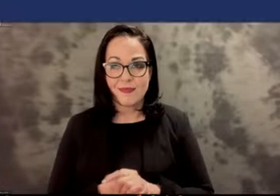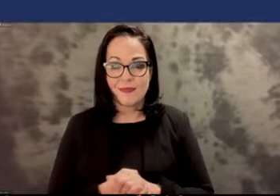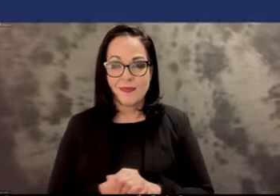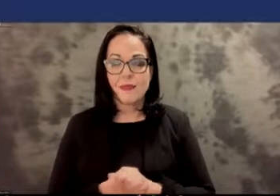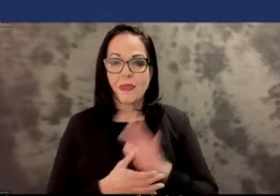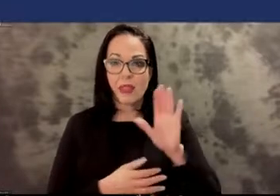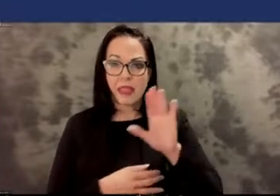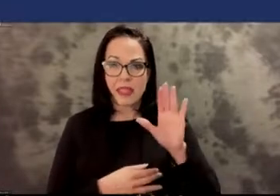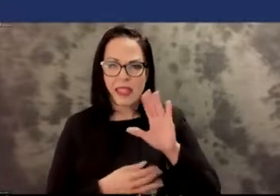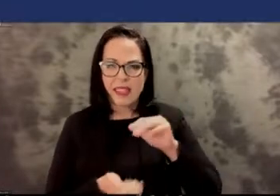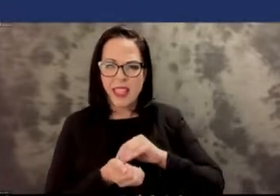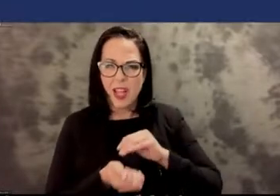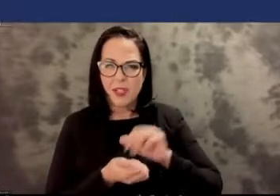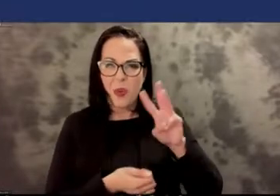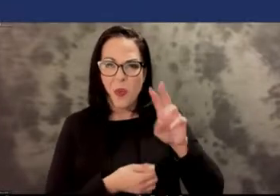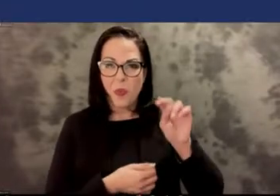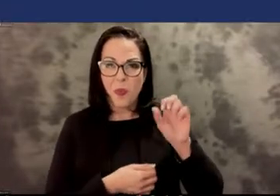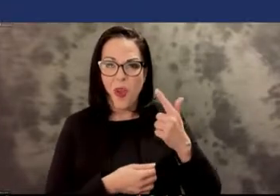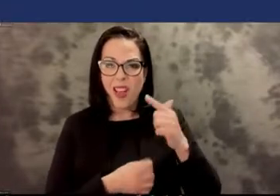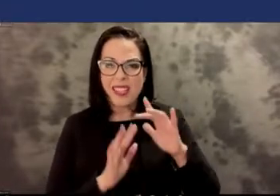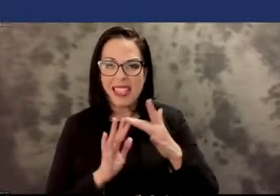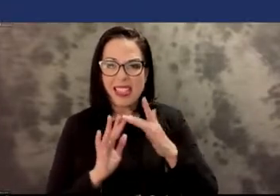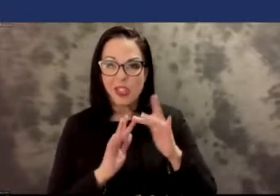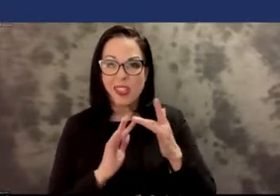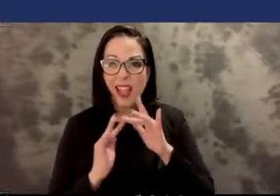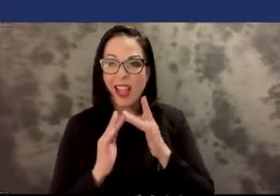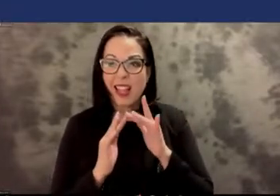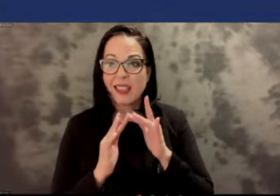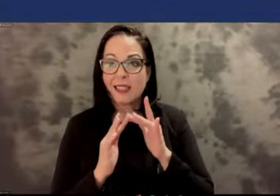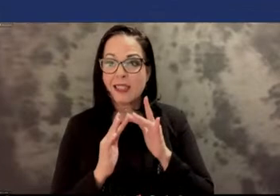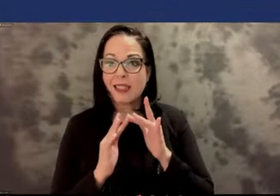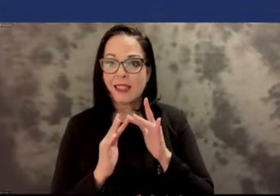Dr. Wong, I think the internet might be a little just temporarily get off video.